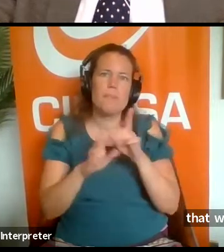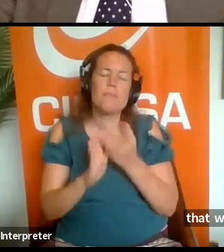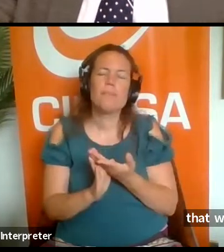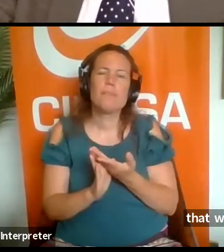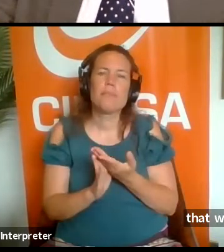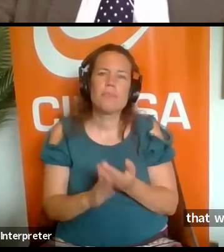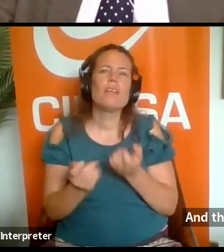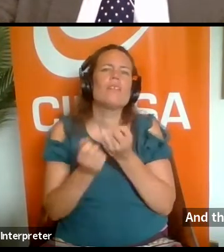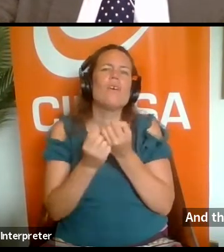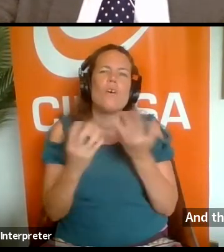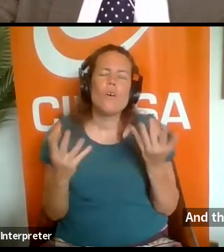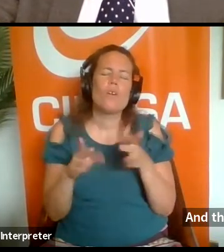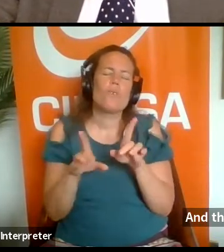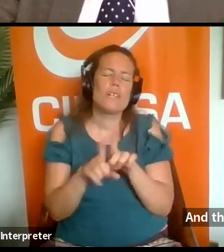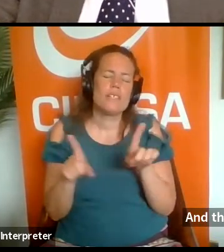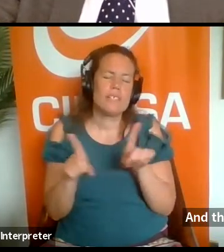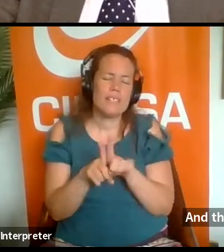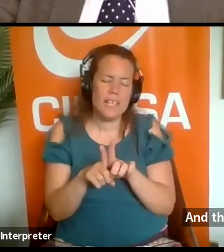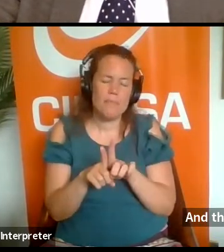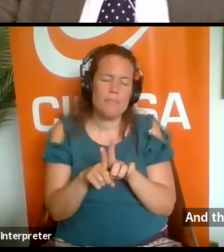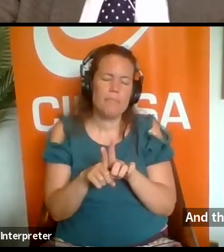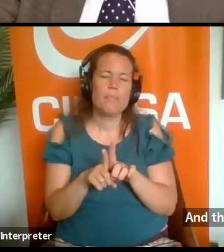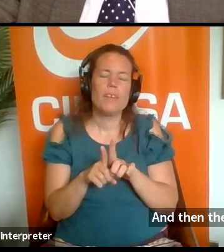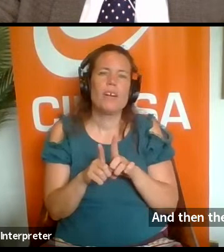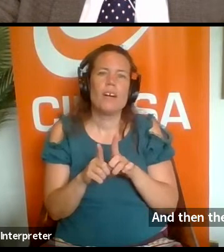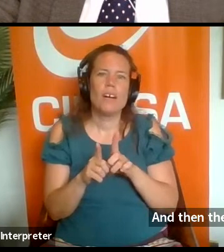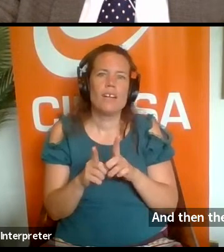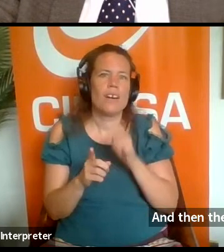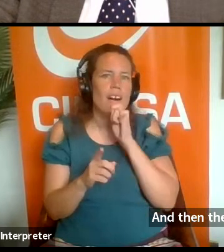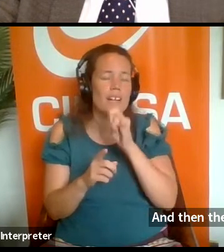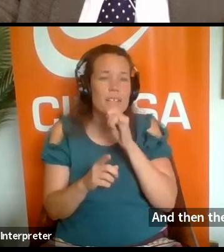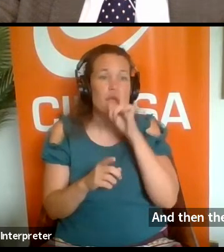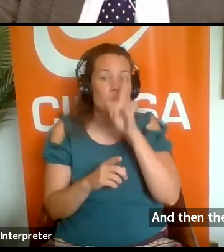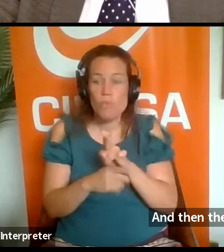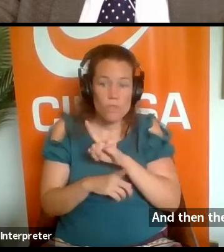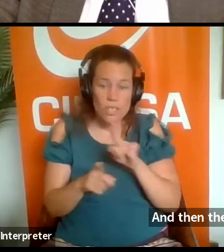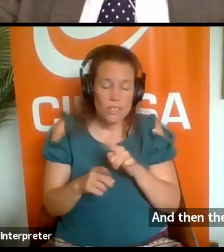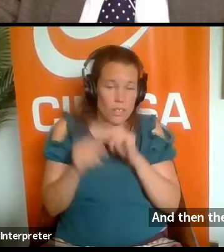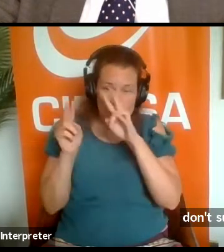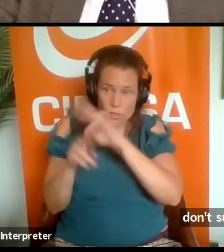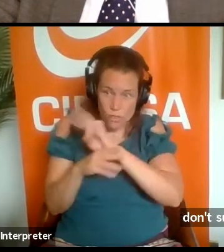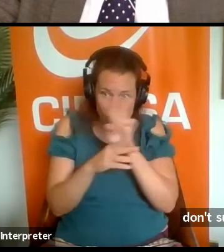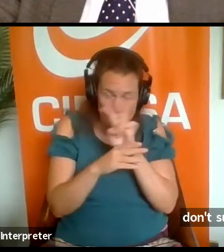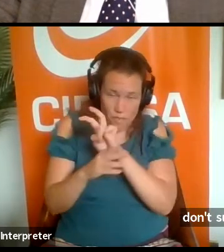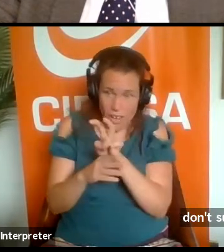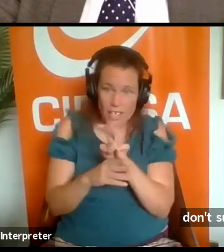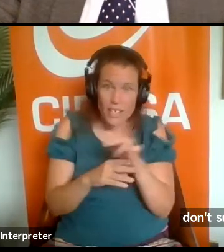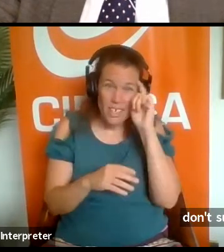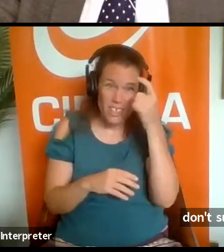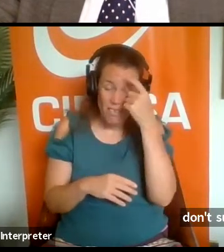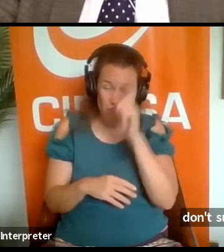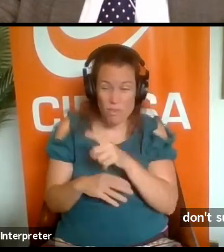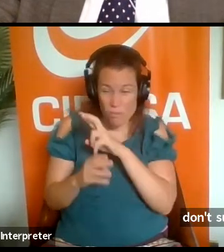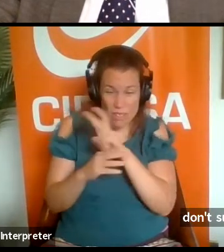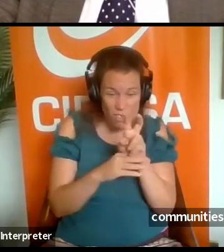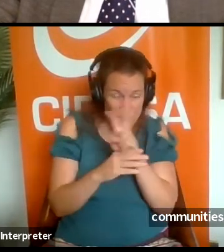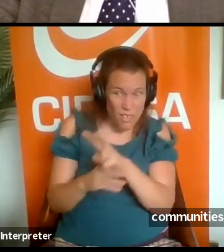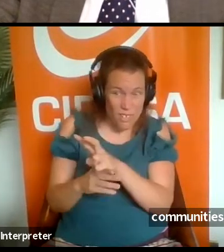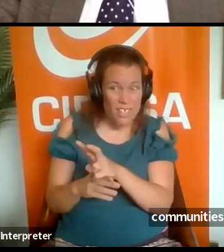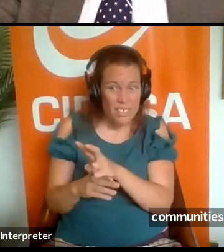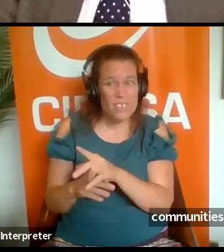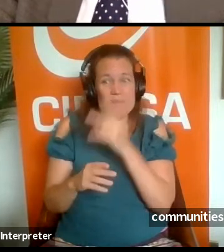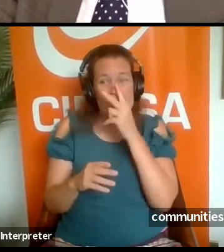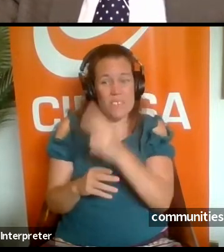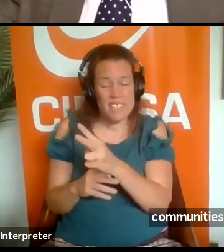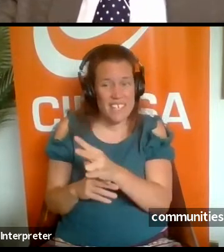this argument: should we not survey and allow people to attack other communities from the government side, and then push in for conflicts? And